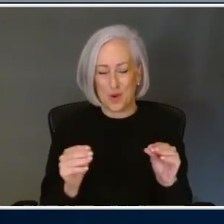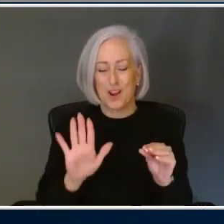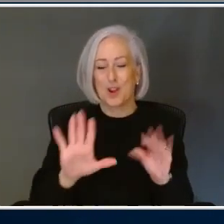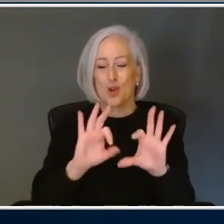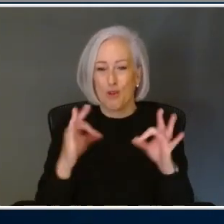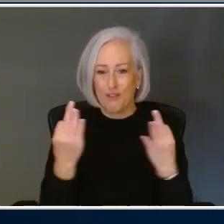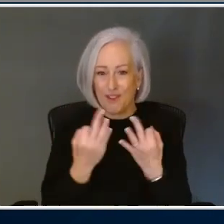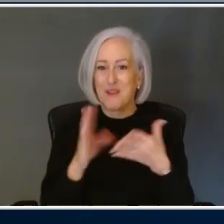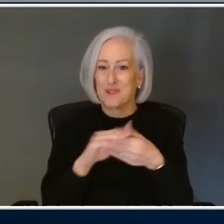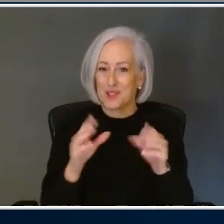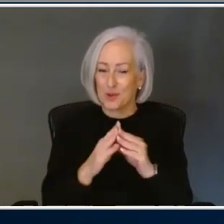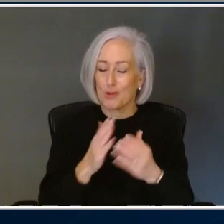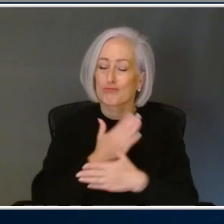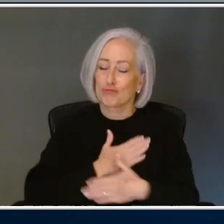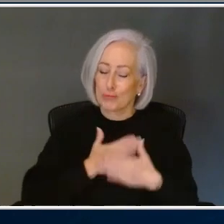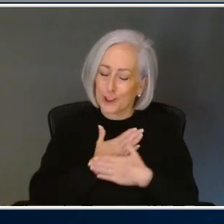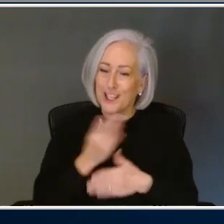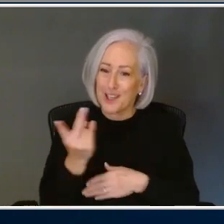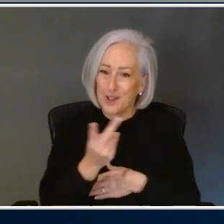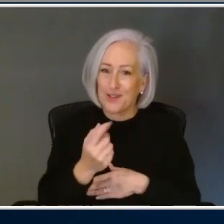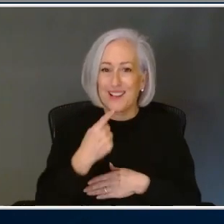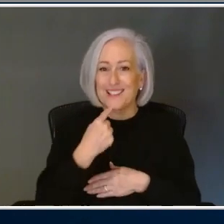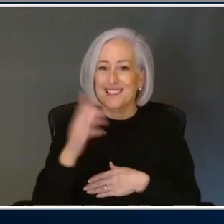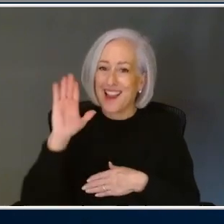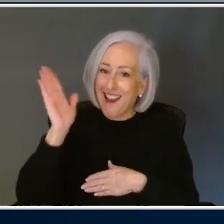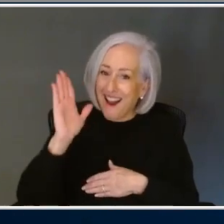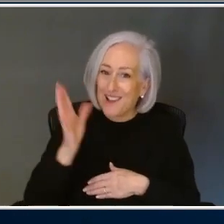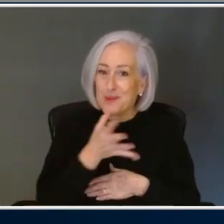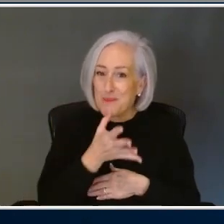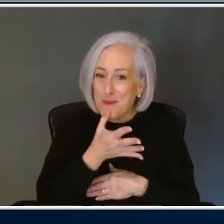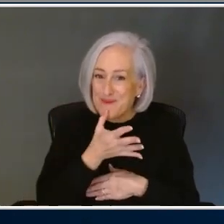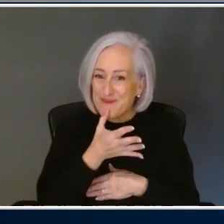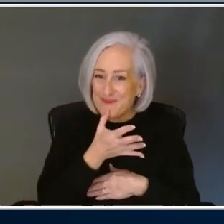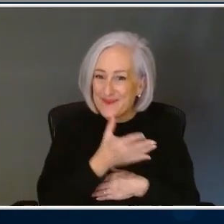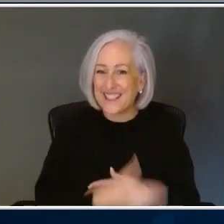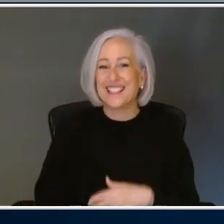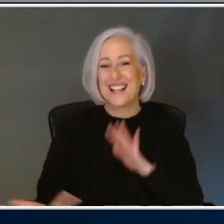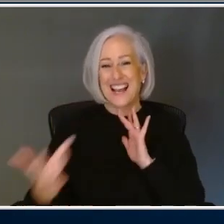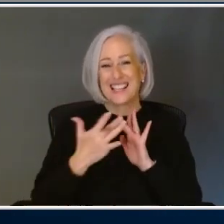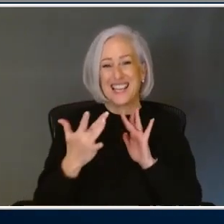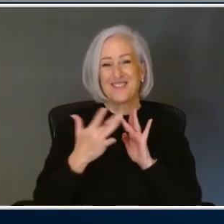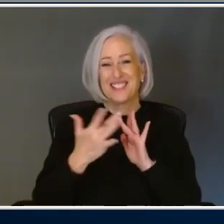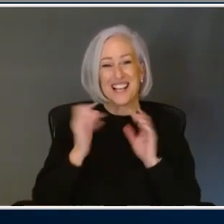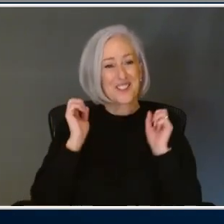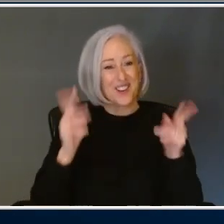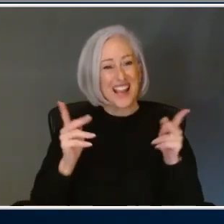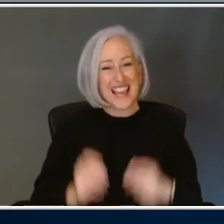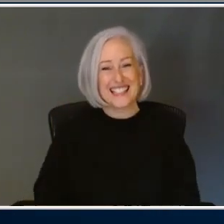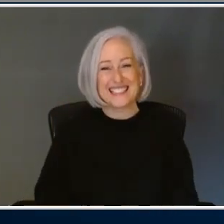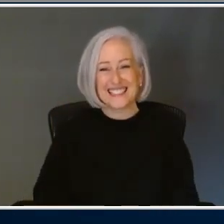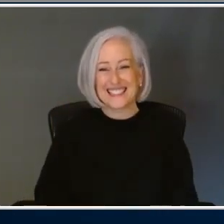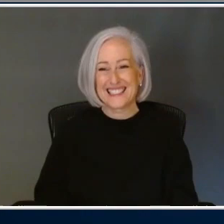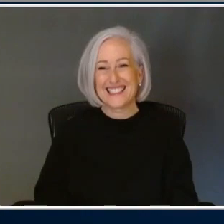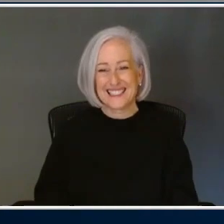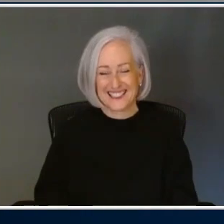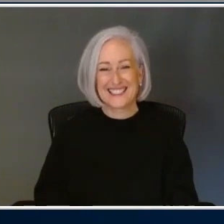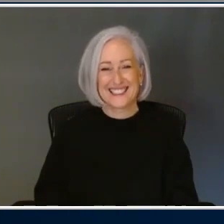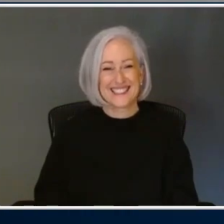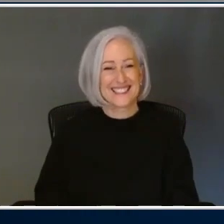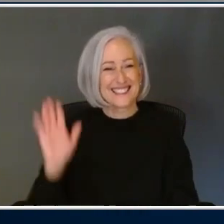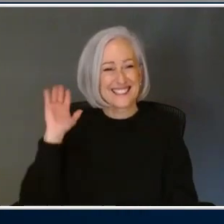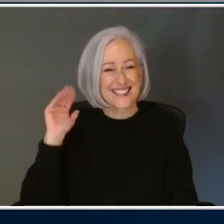both. Tell your mother hello and stay in touch with us, okay? Bye, guys.